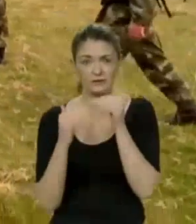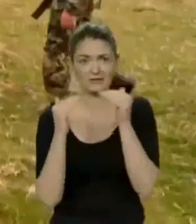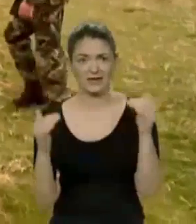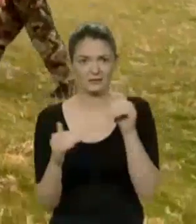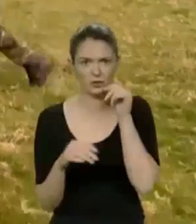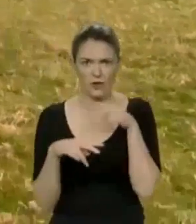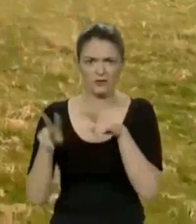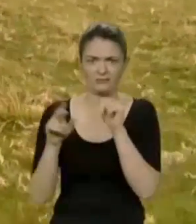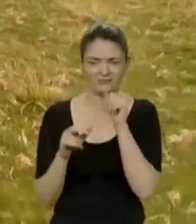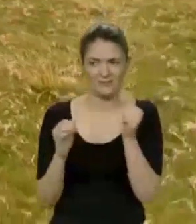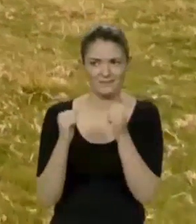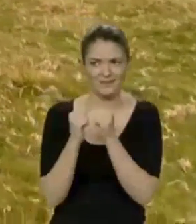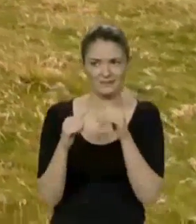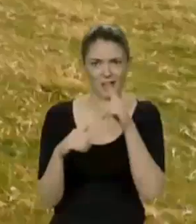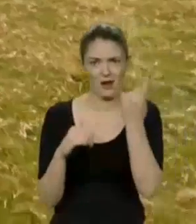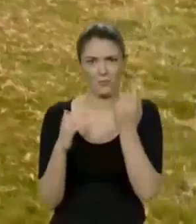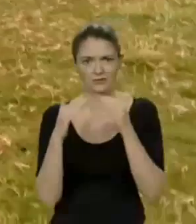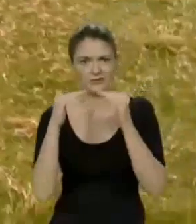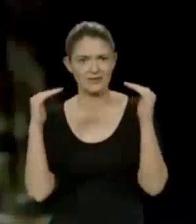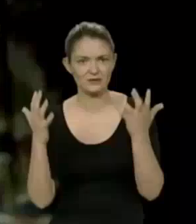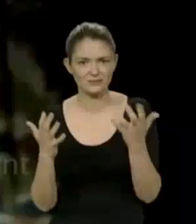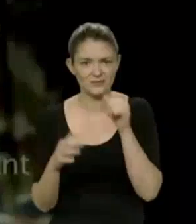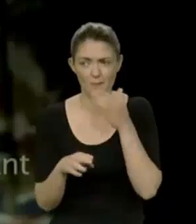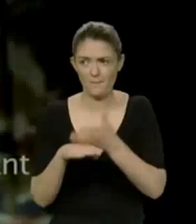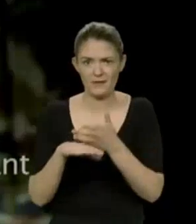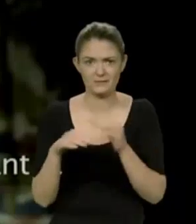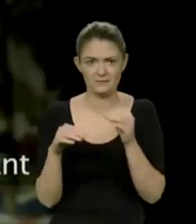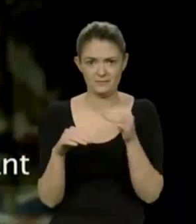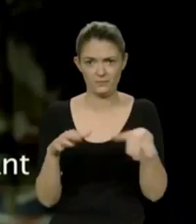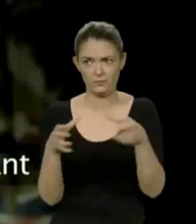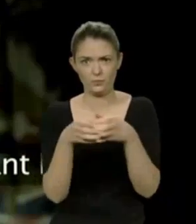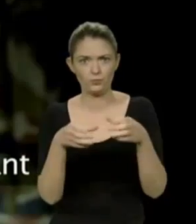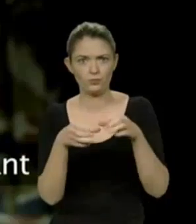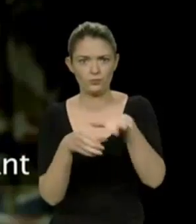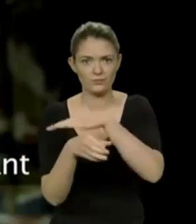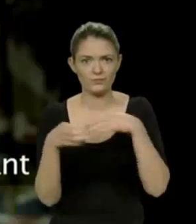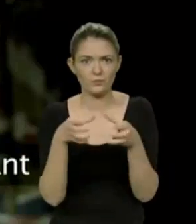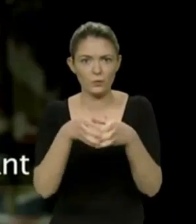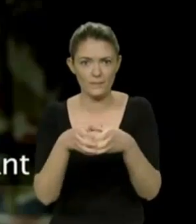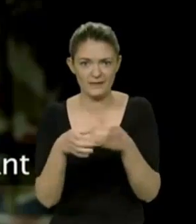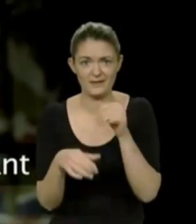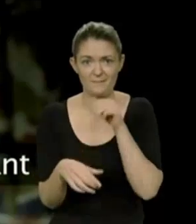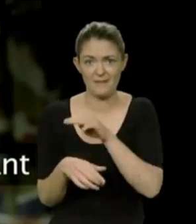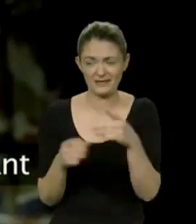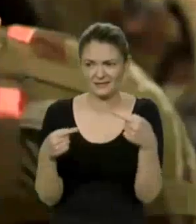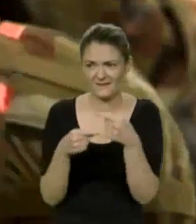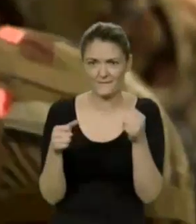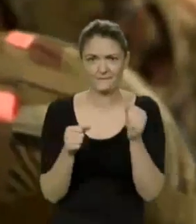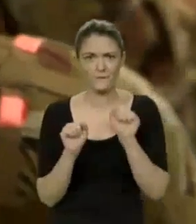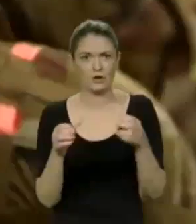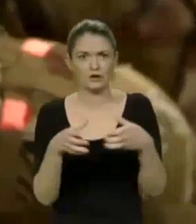is anyone not really meeting the standards. If you're not a functioning member of the troop, you don't really have a place in the Defence